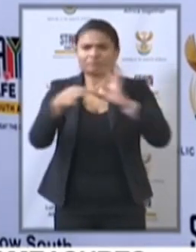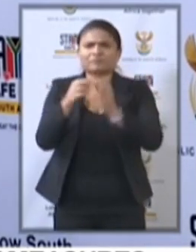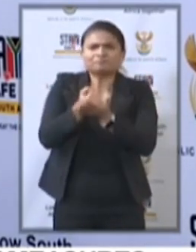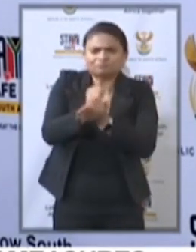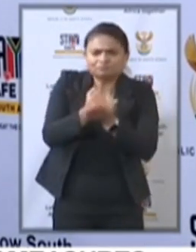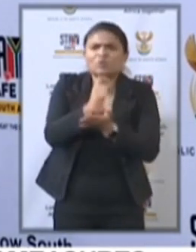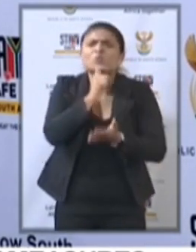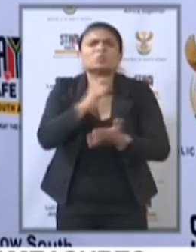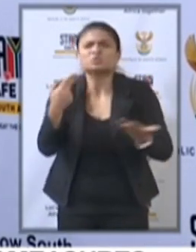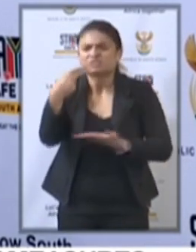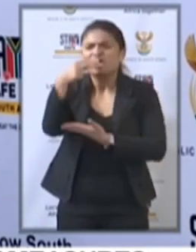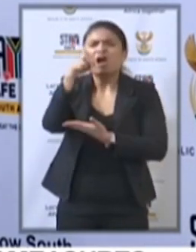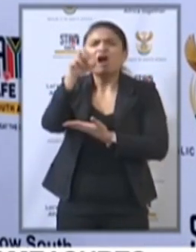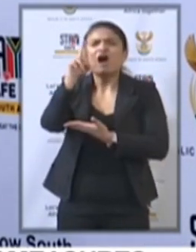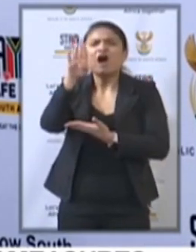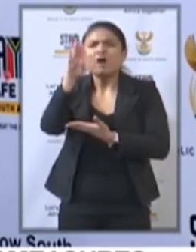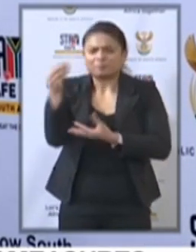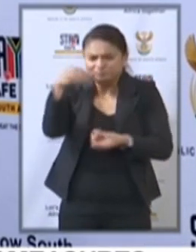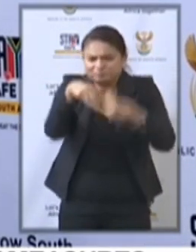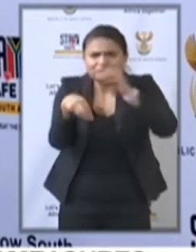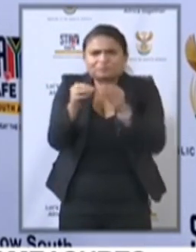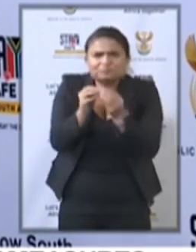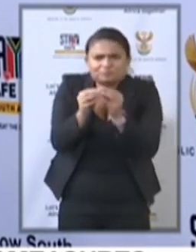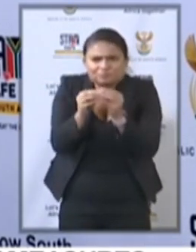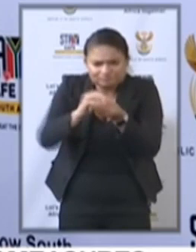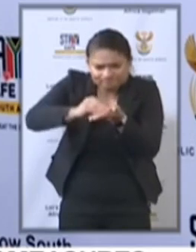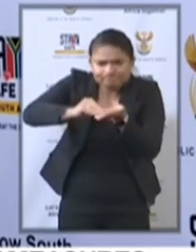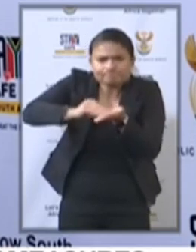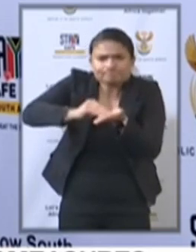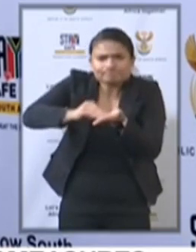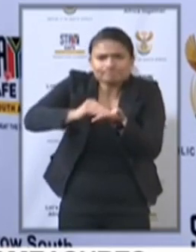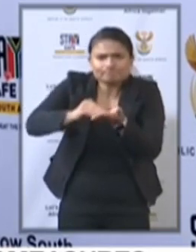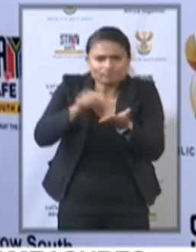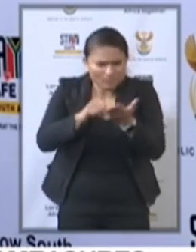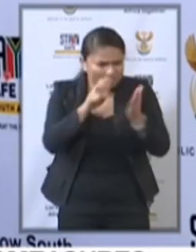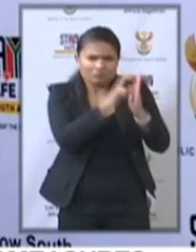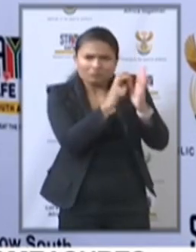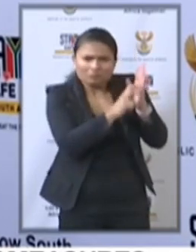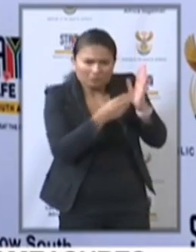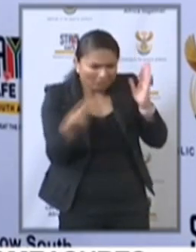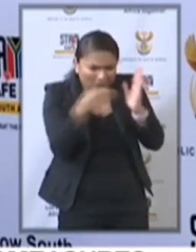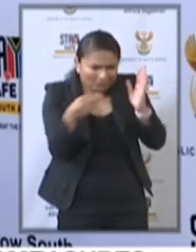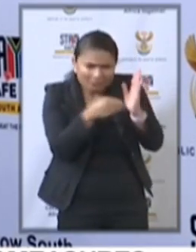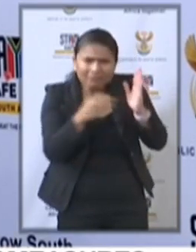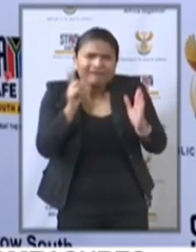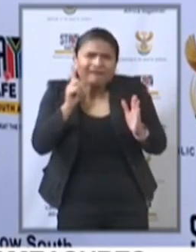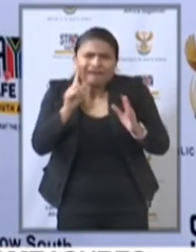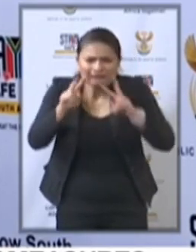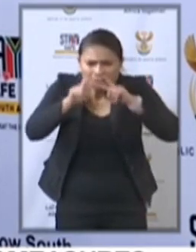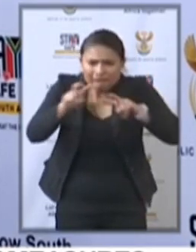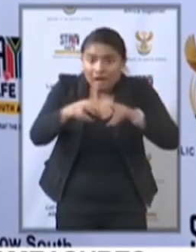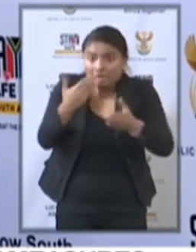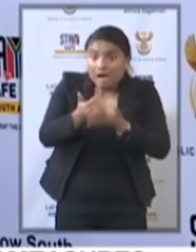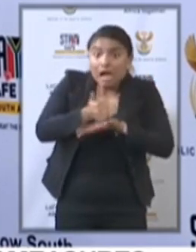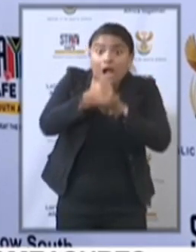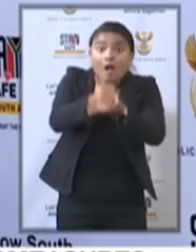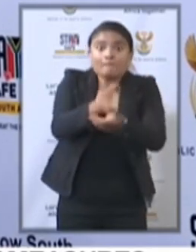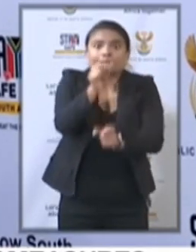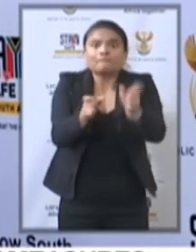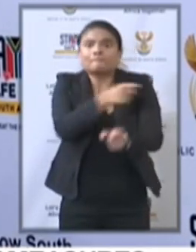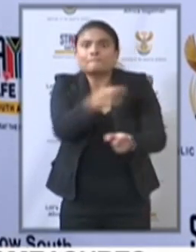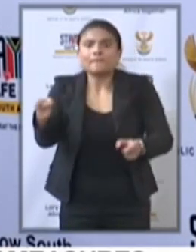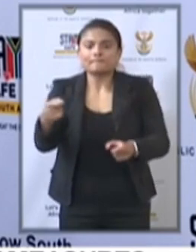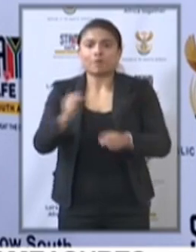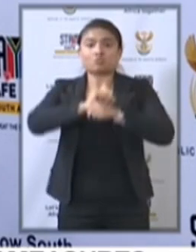formulations with documented evidence for treatment of respiratory infections, signs and